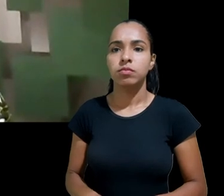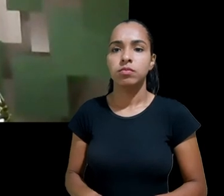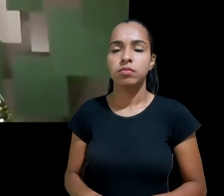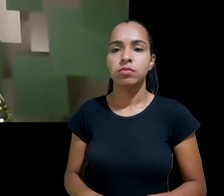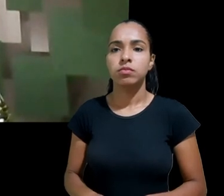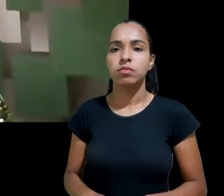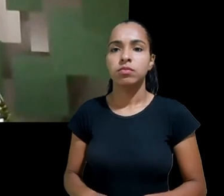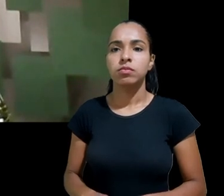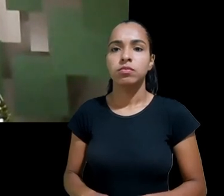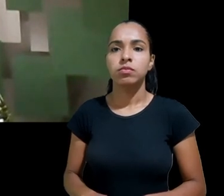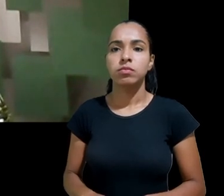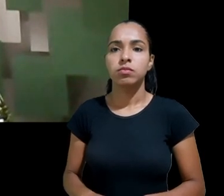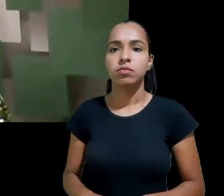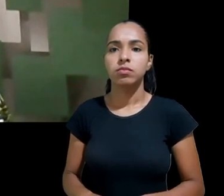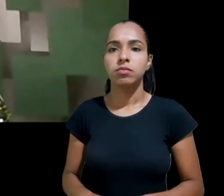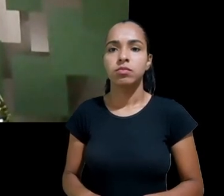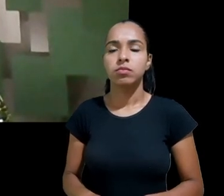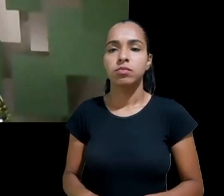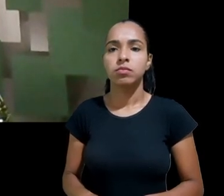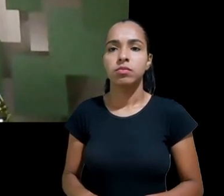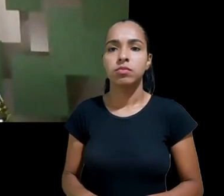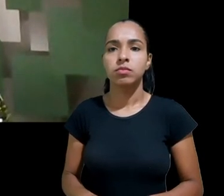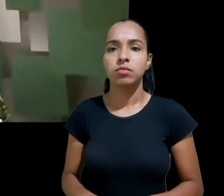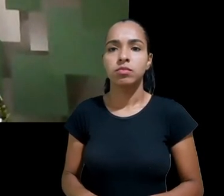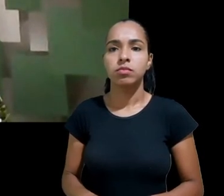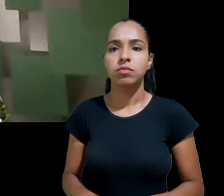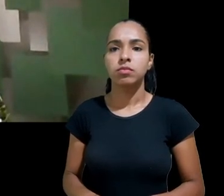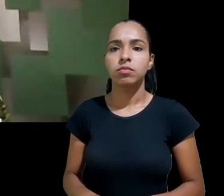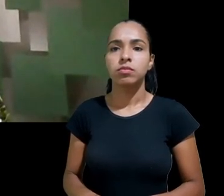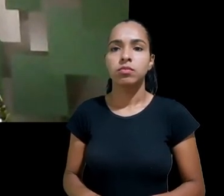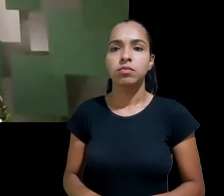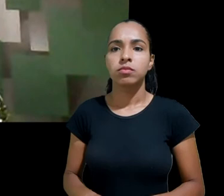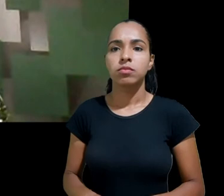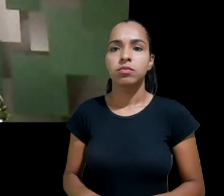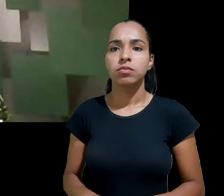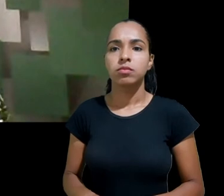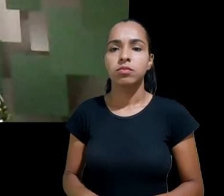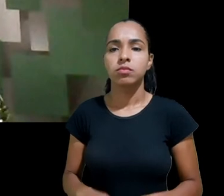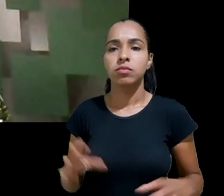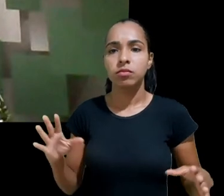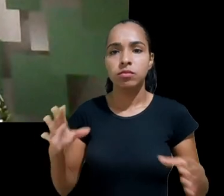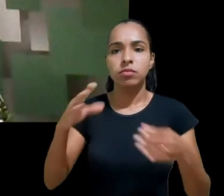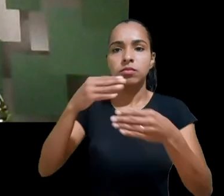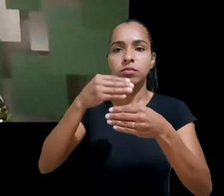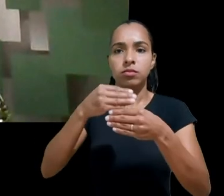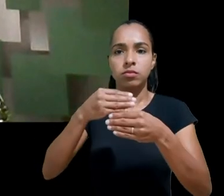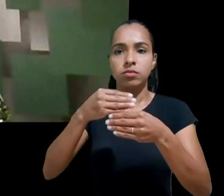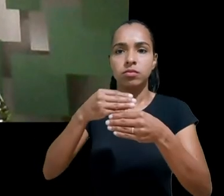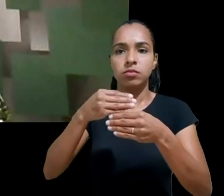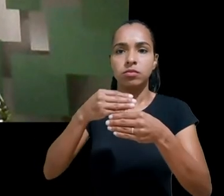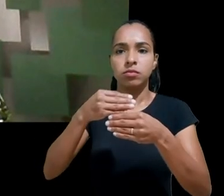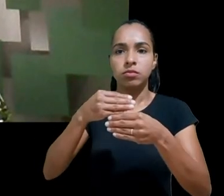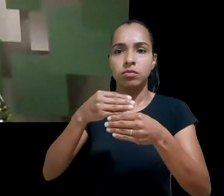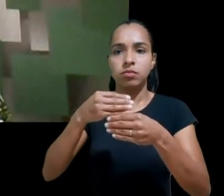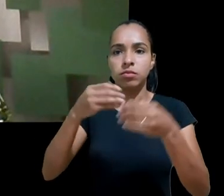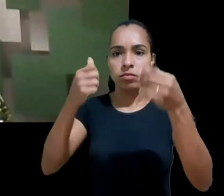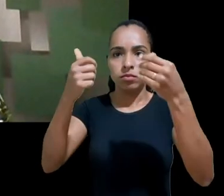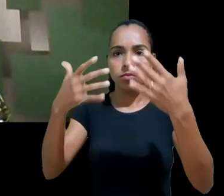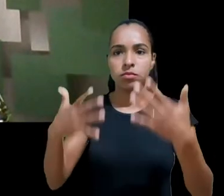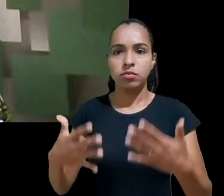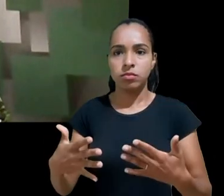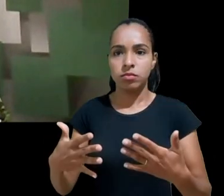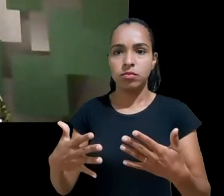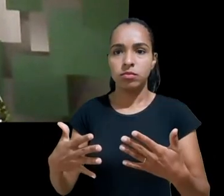and so in in in a nutshell that is what is going on um at the uh